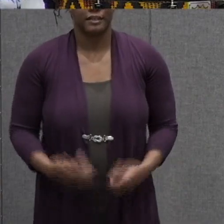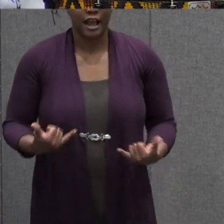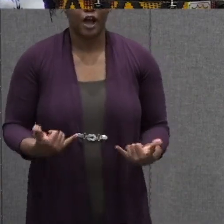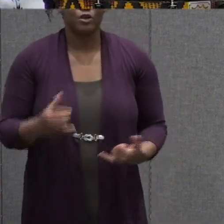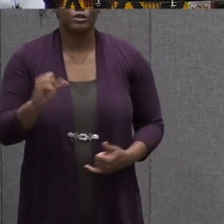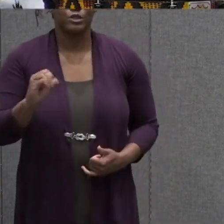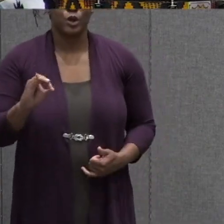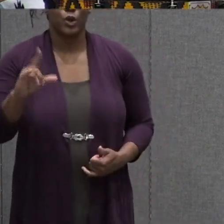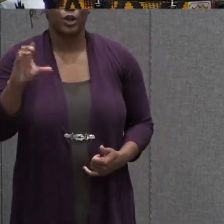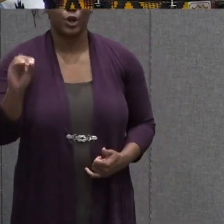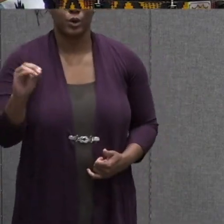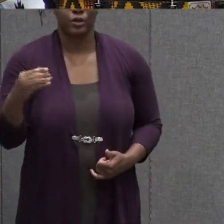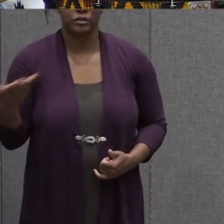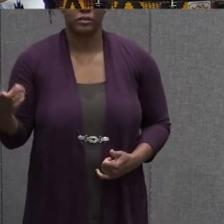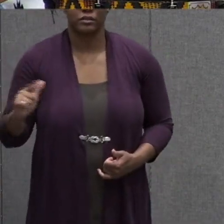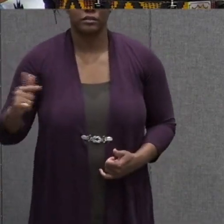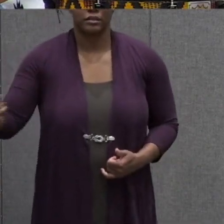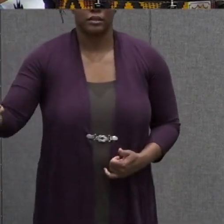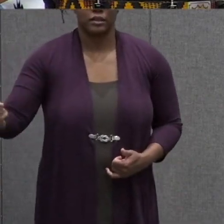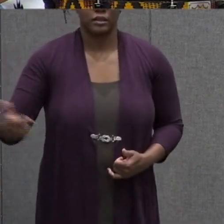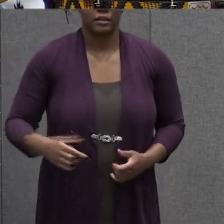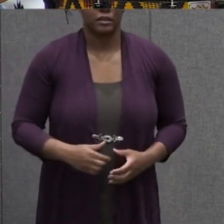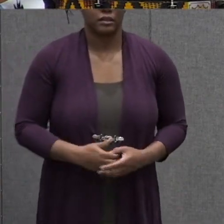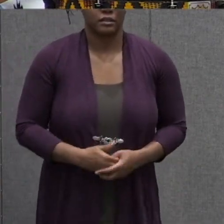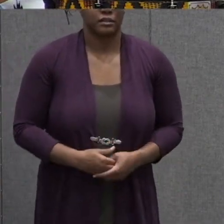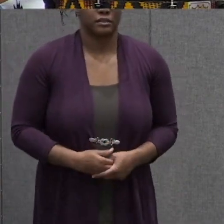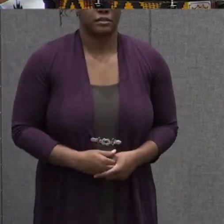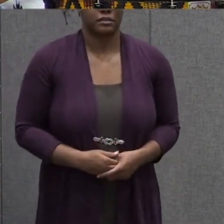we go. Right?